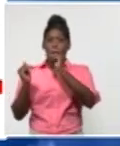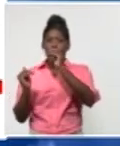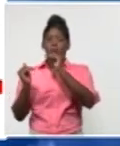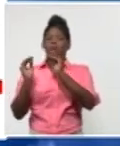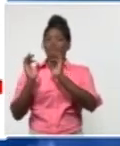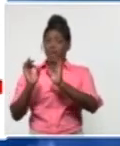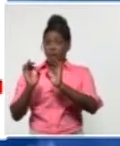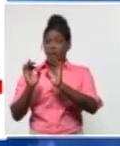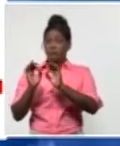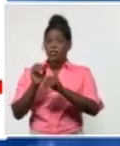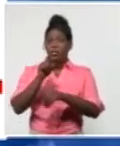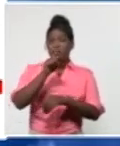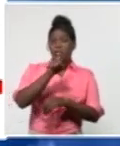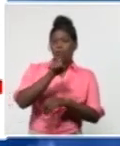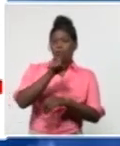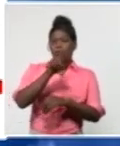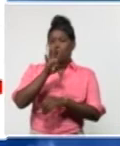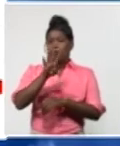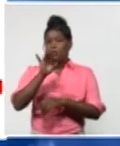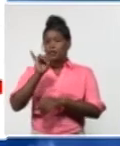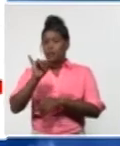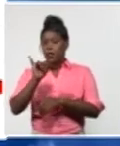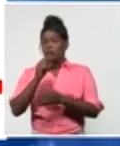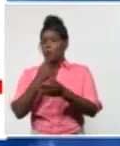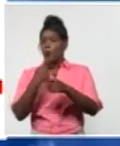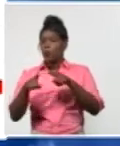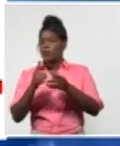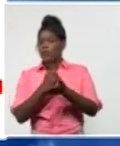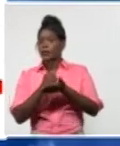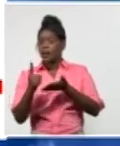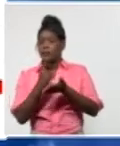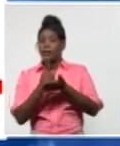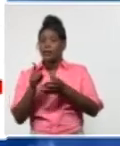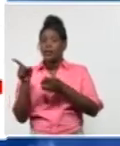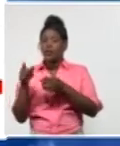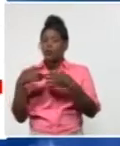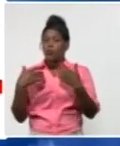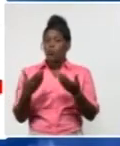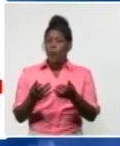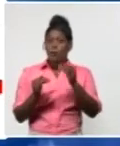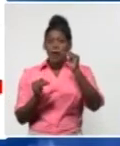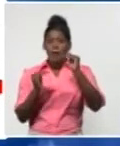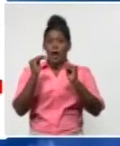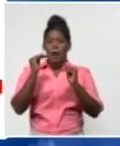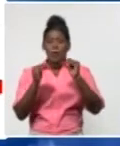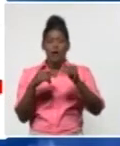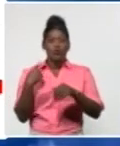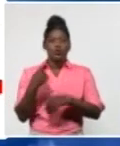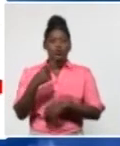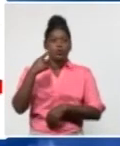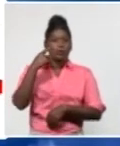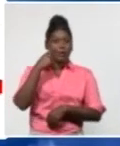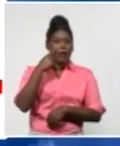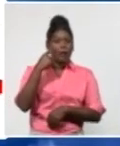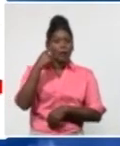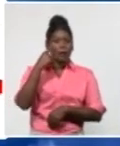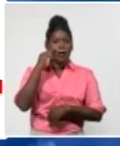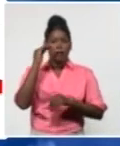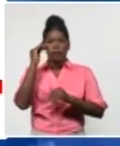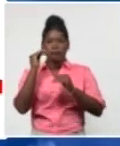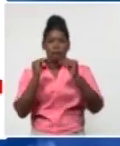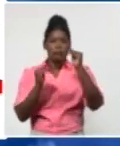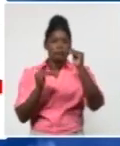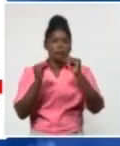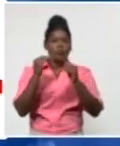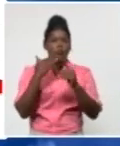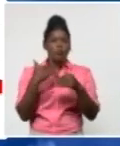number 23 with 146 confirmed cases. These peaks were due to events that